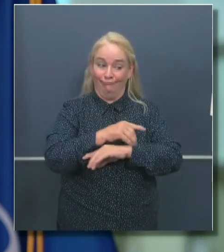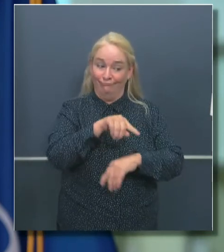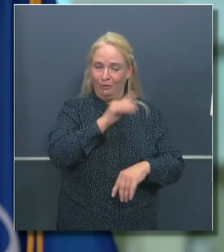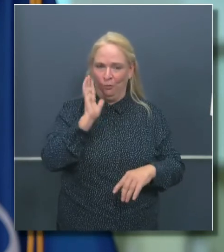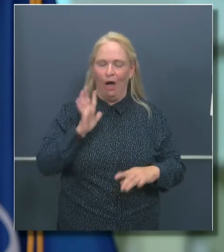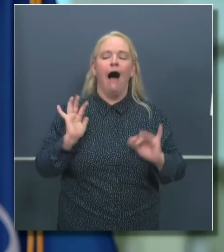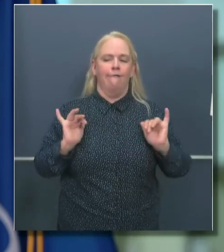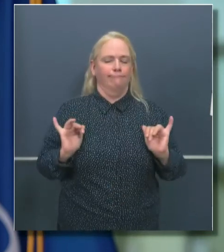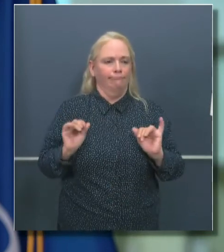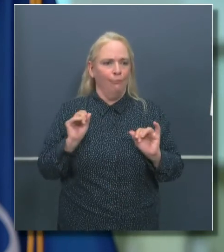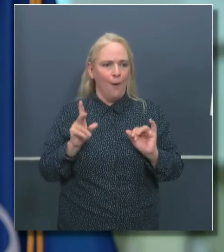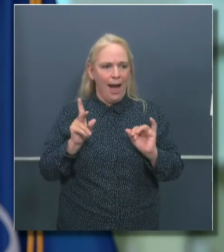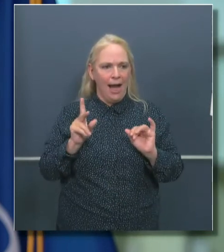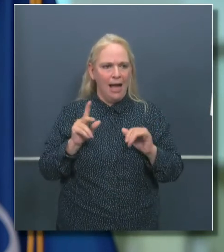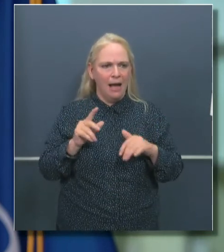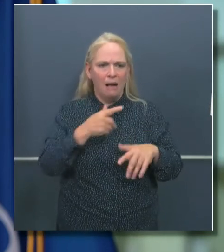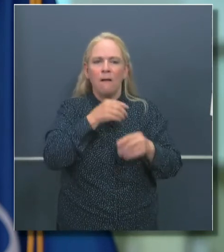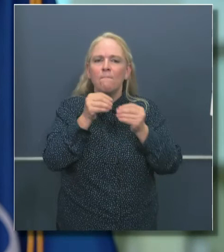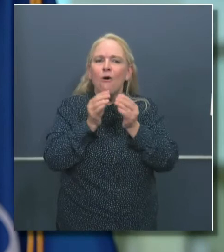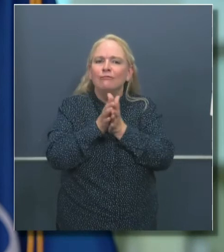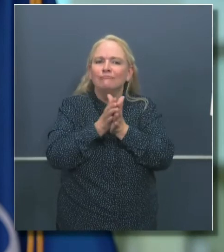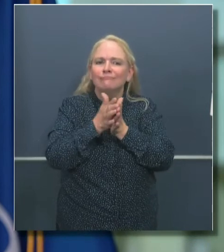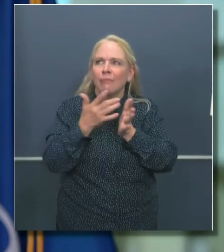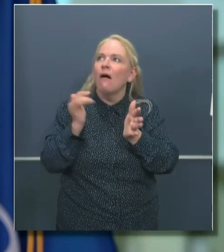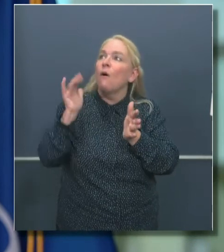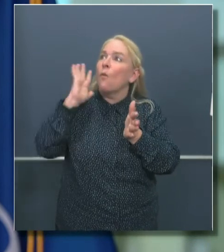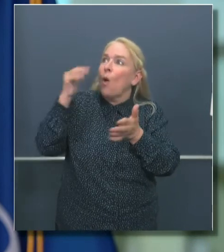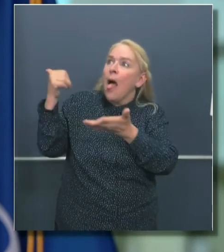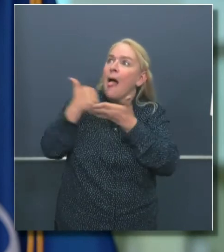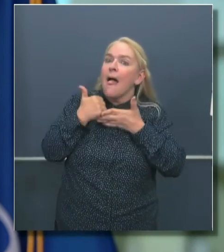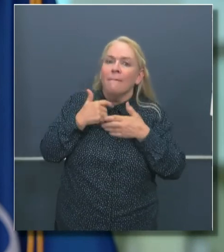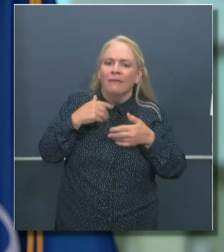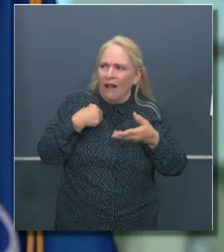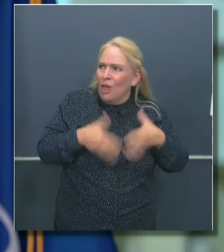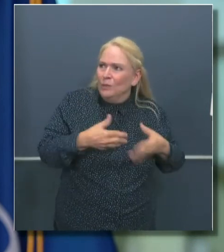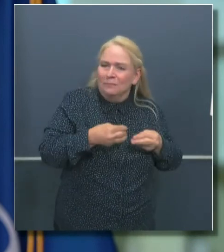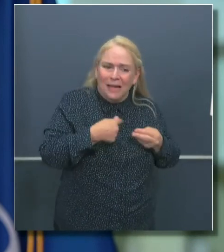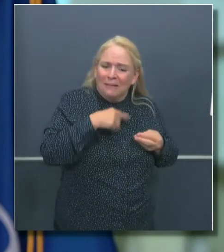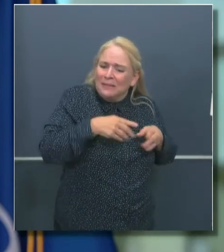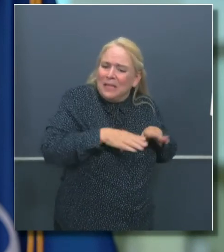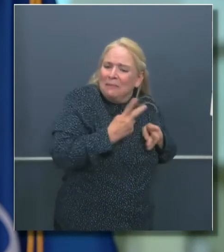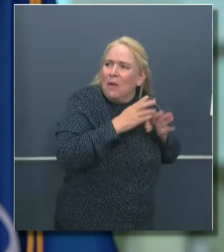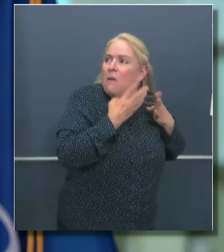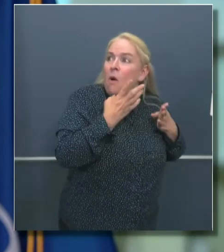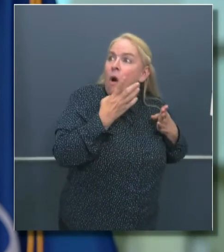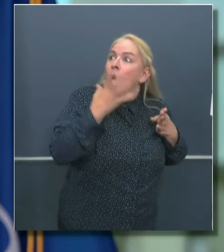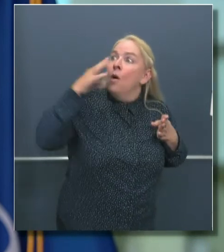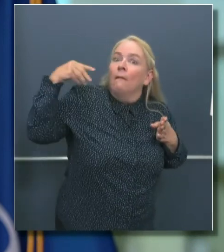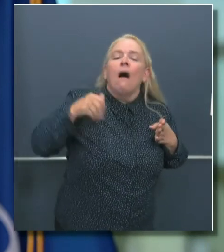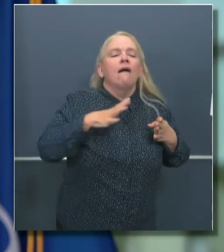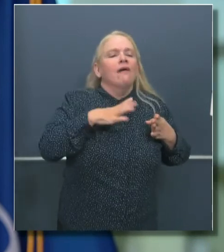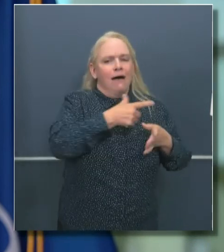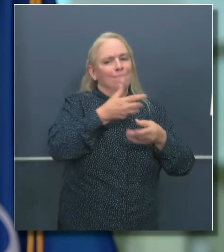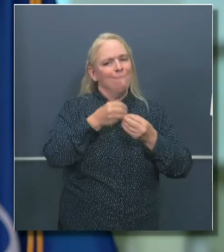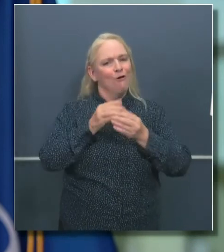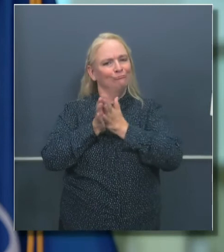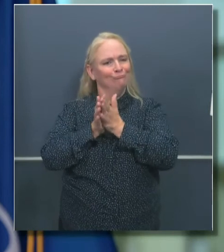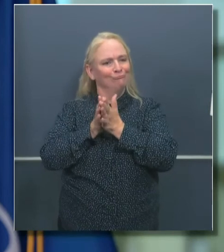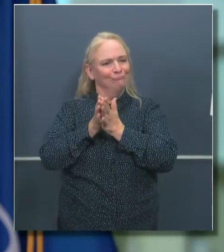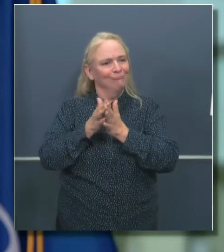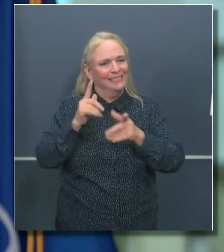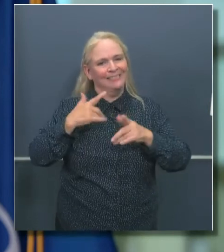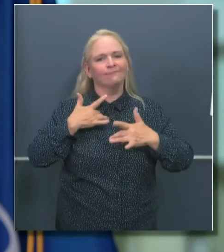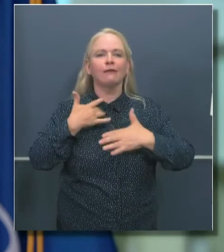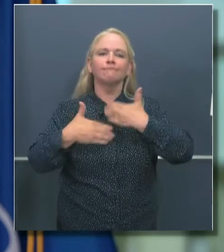yesterday, but it's also, I think, demonstrable in Orange County today that looks as if they are moving. It's interesting. We